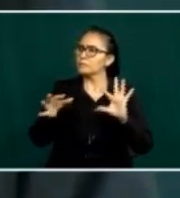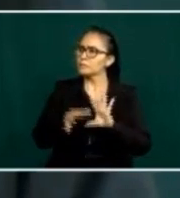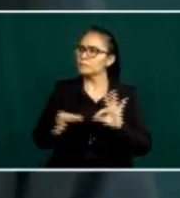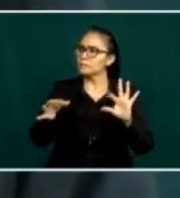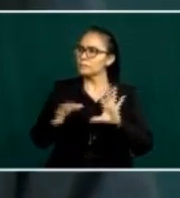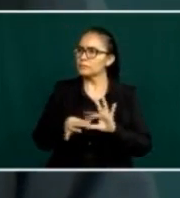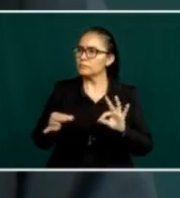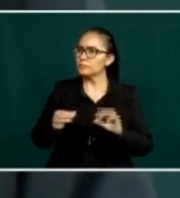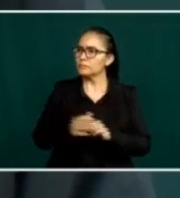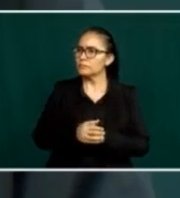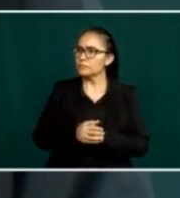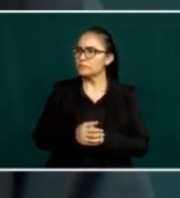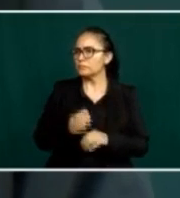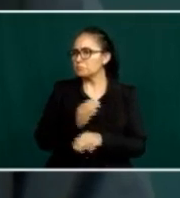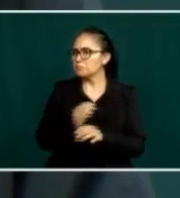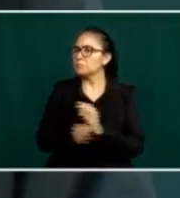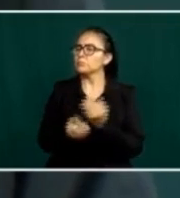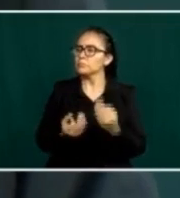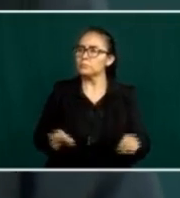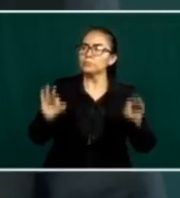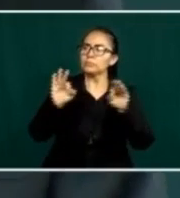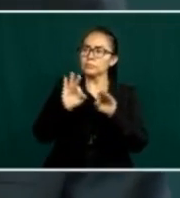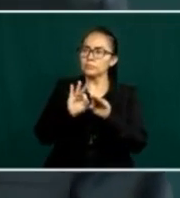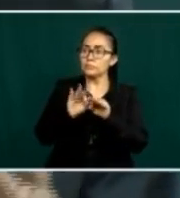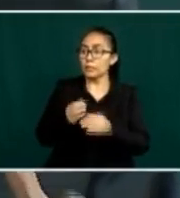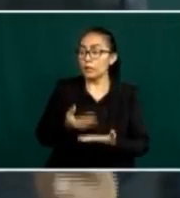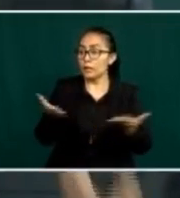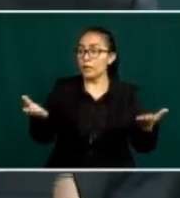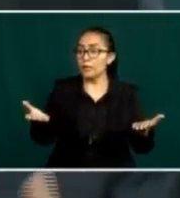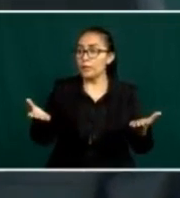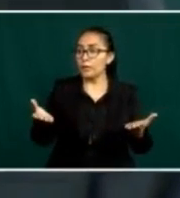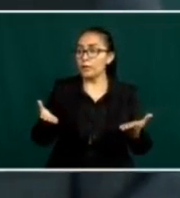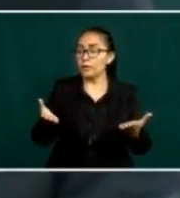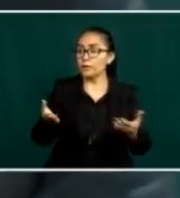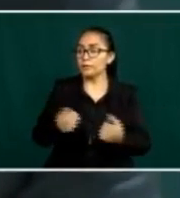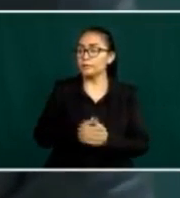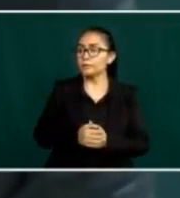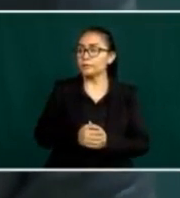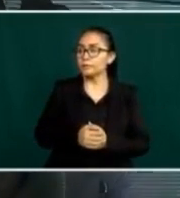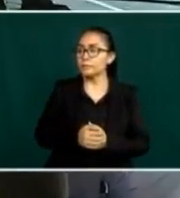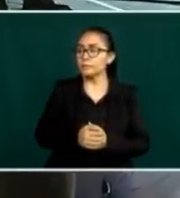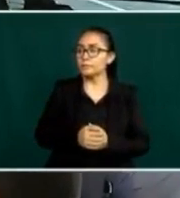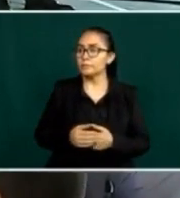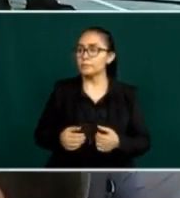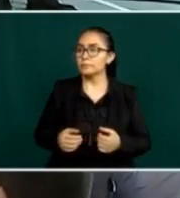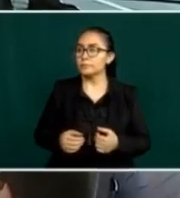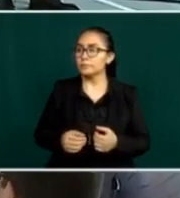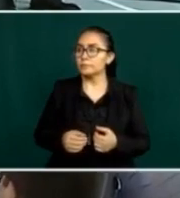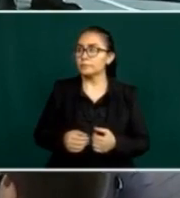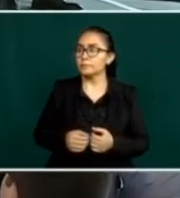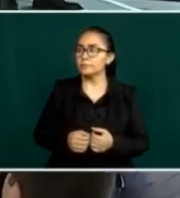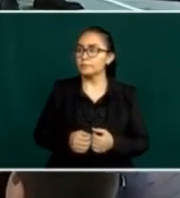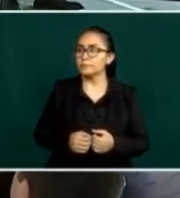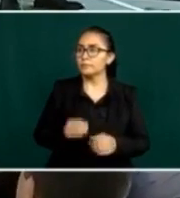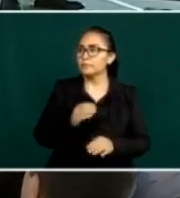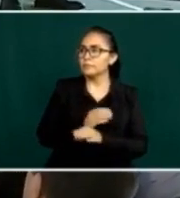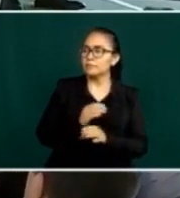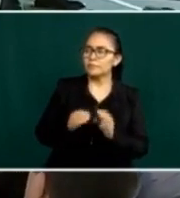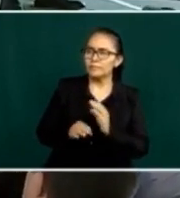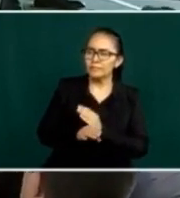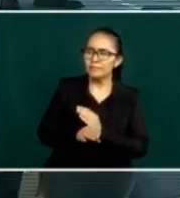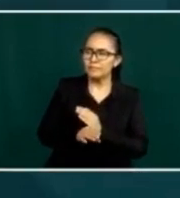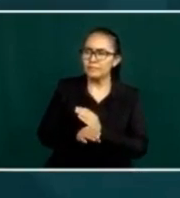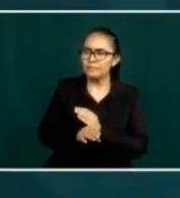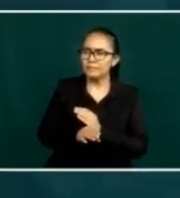I'm just talking about two variables. So this is a time of growth, as